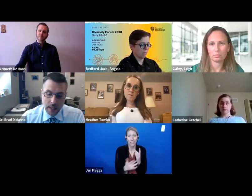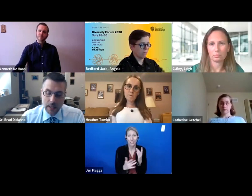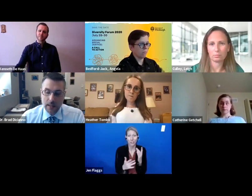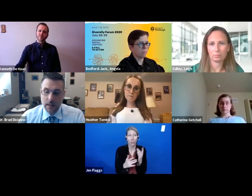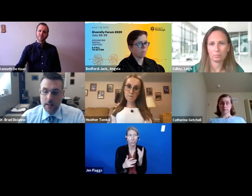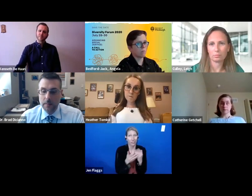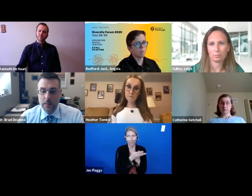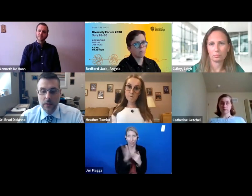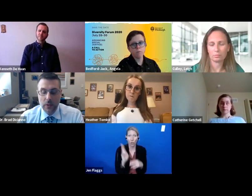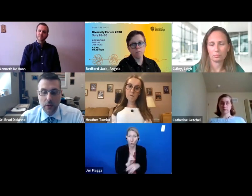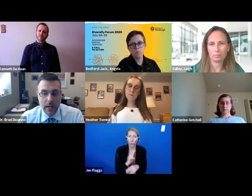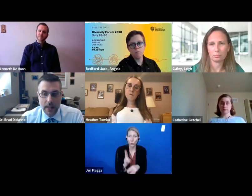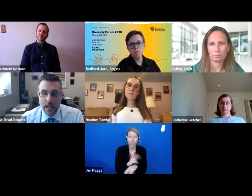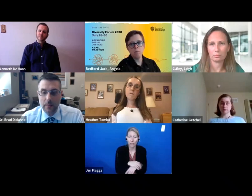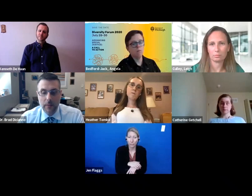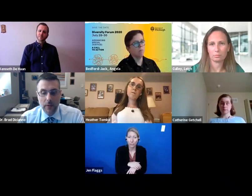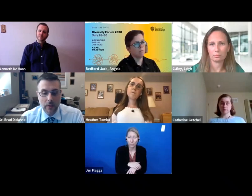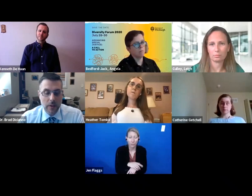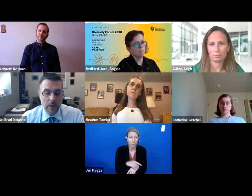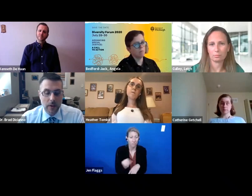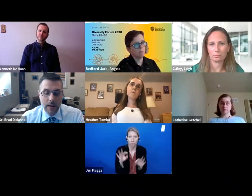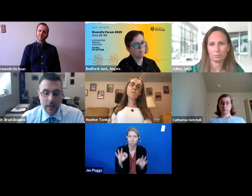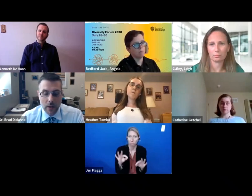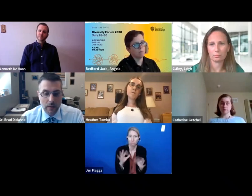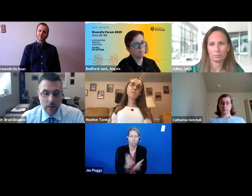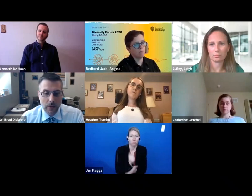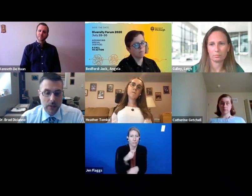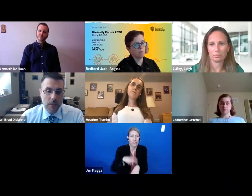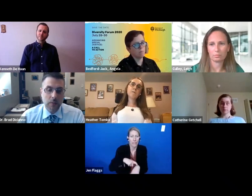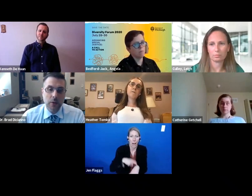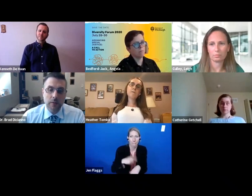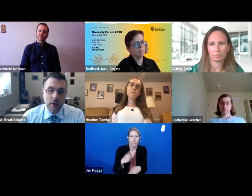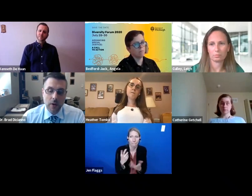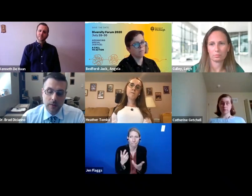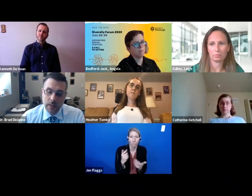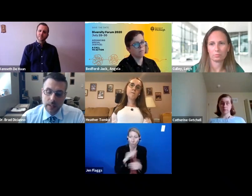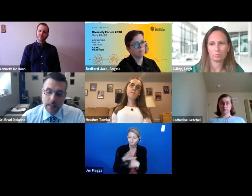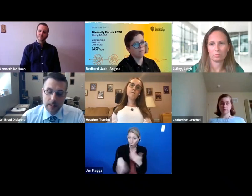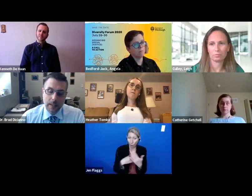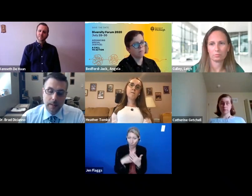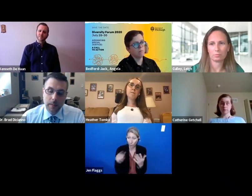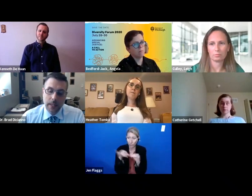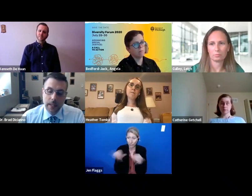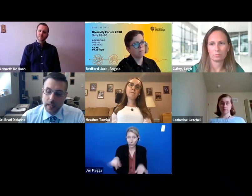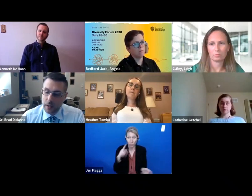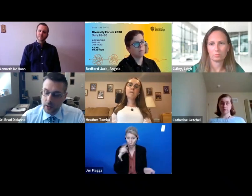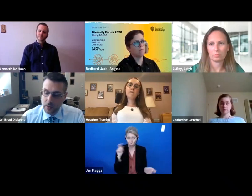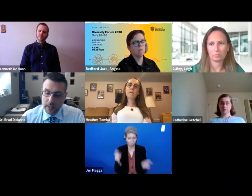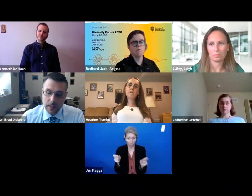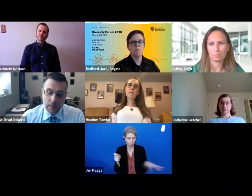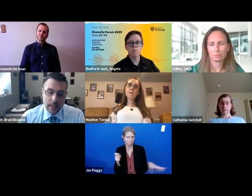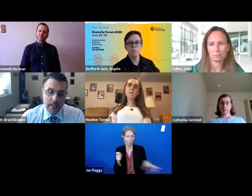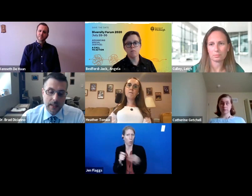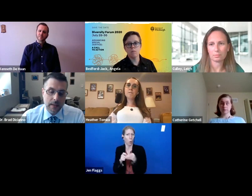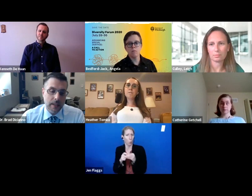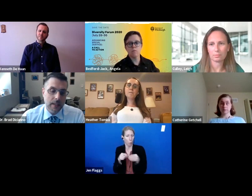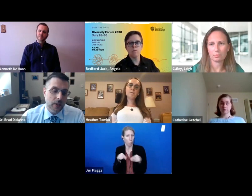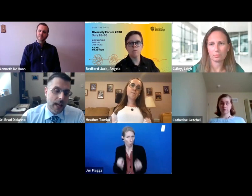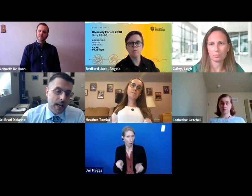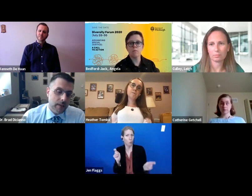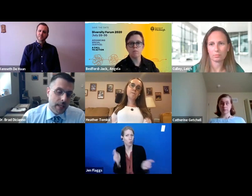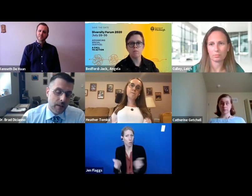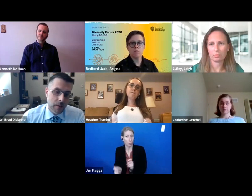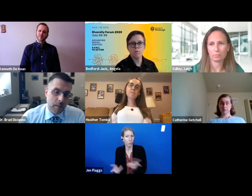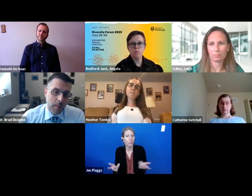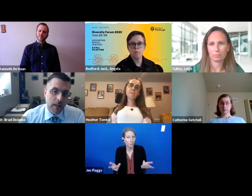areas. This is a great time for, you know, having all of those systems to evolve. And I also think that we need to